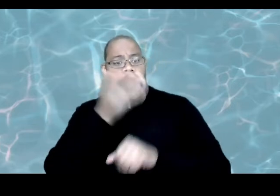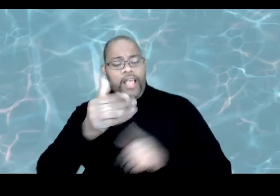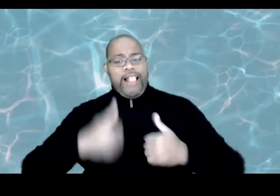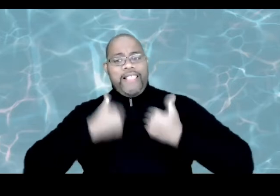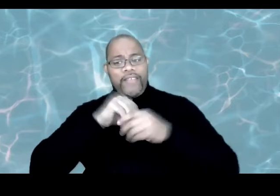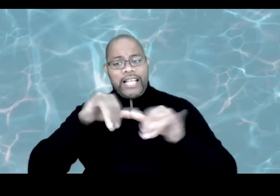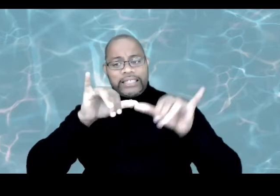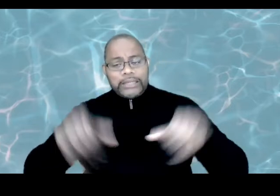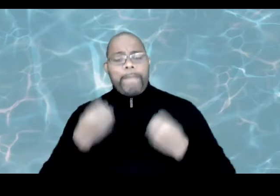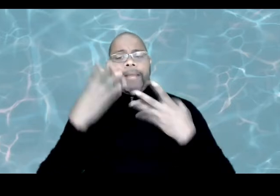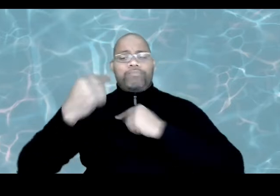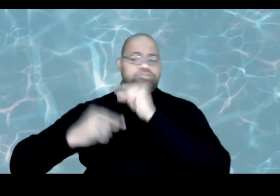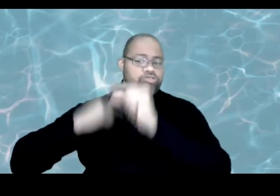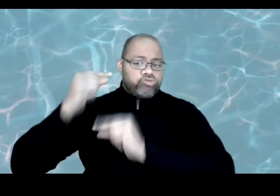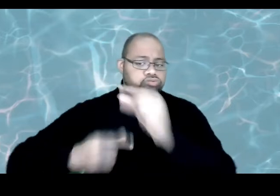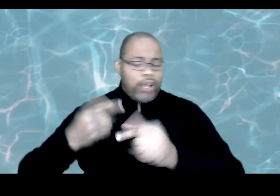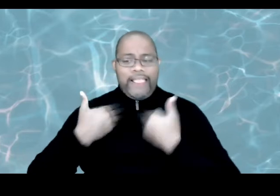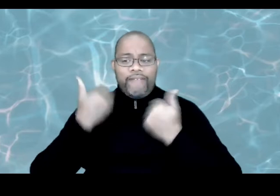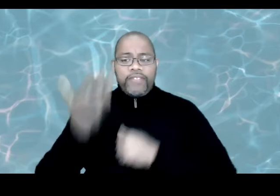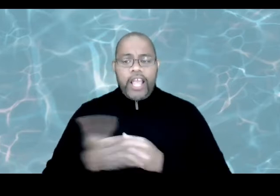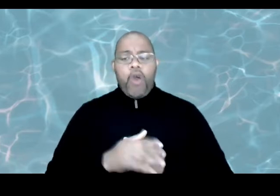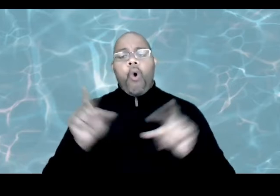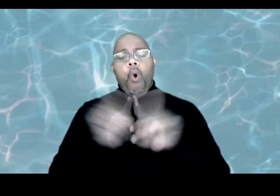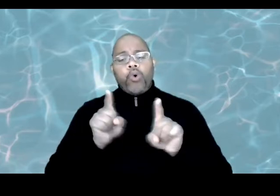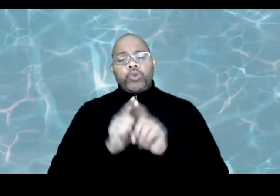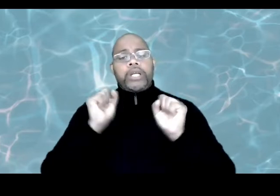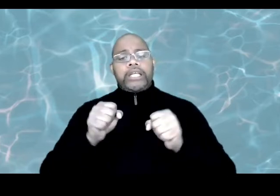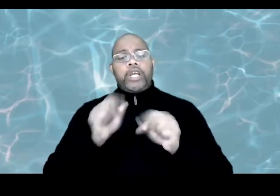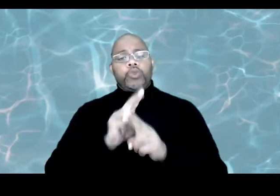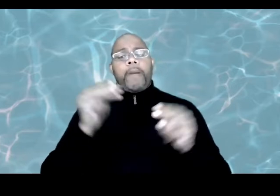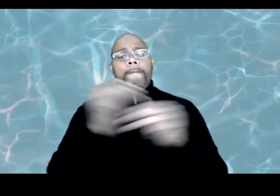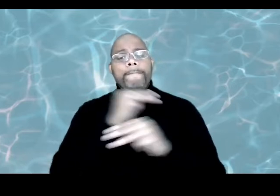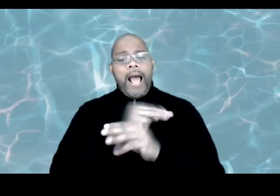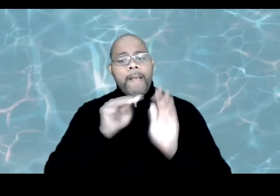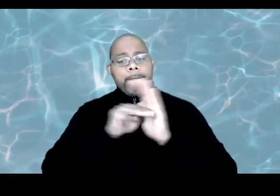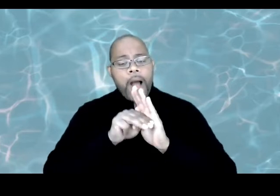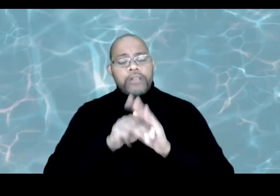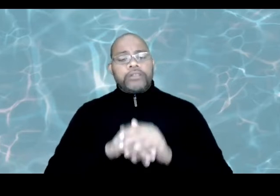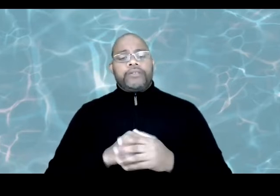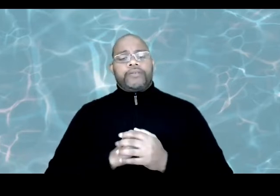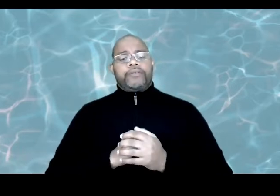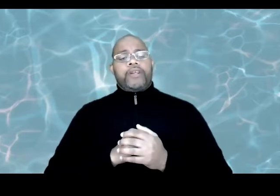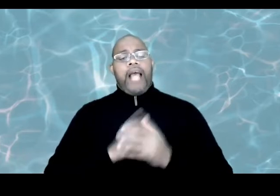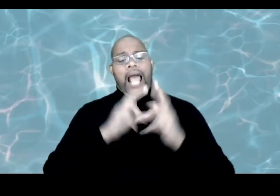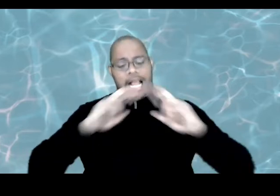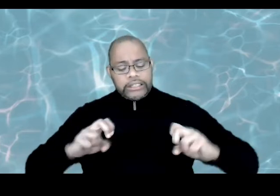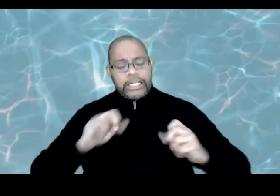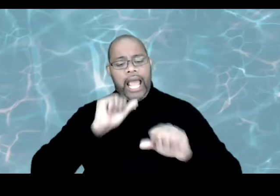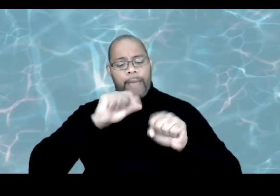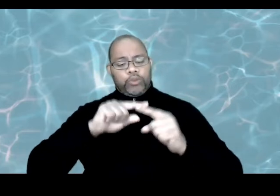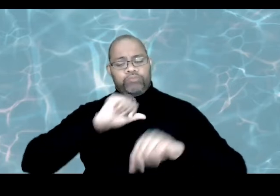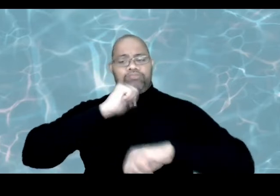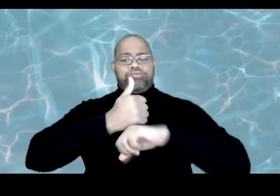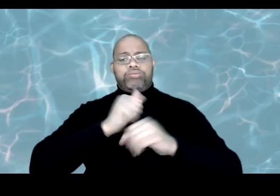worked and lived in these systems for many, many generations. And also we can use mathematical models and analyses that are able to